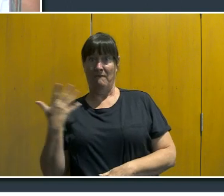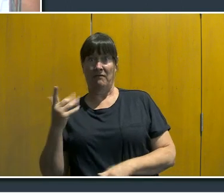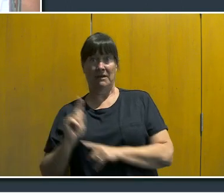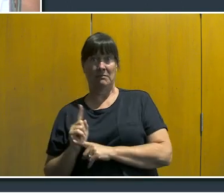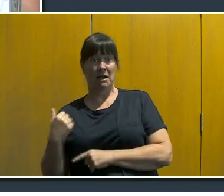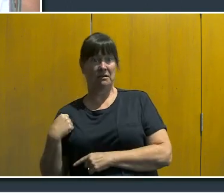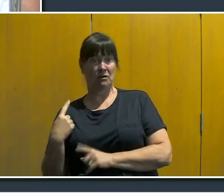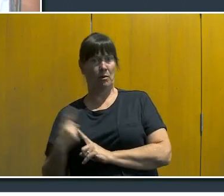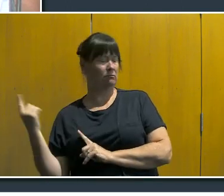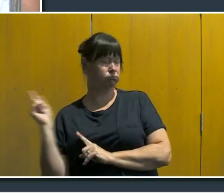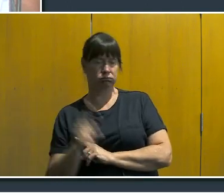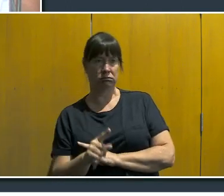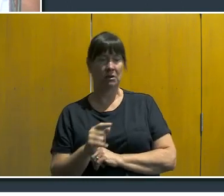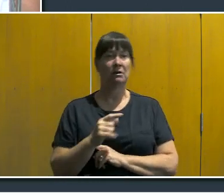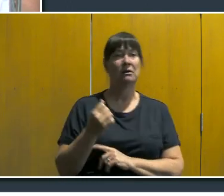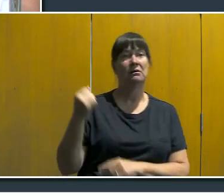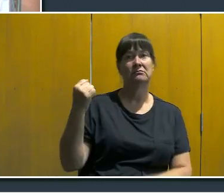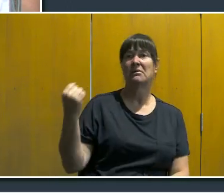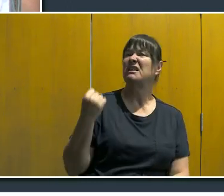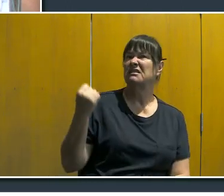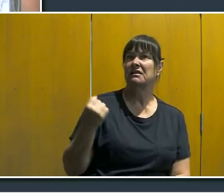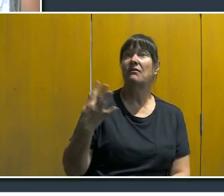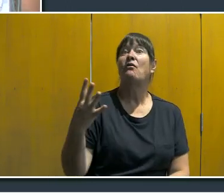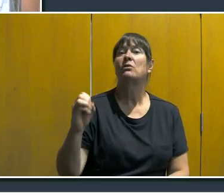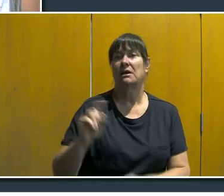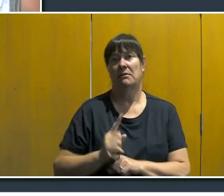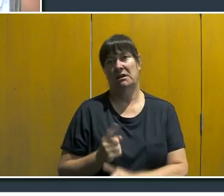away, Hastings might be 40 minutes away.